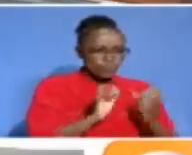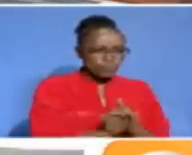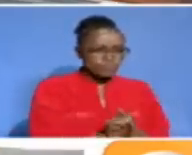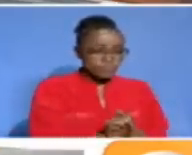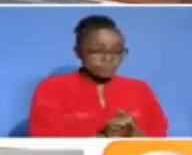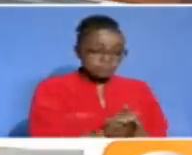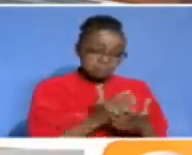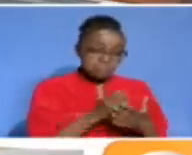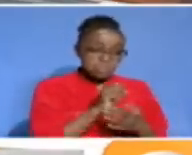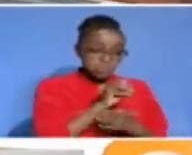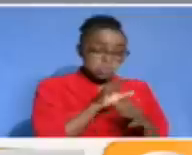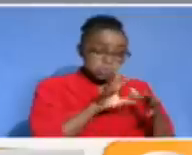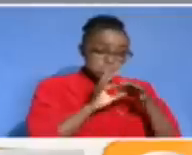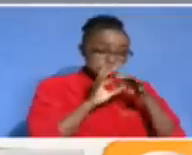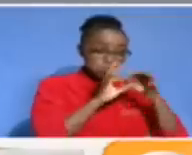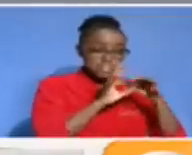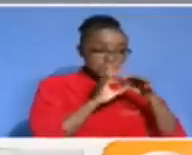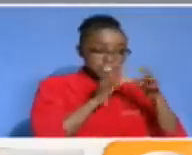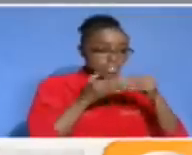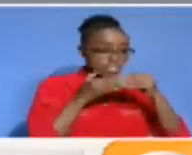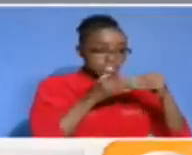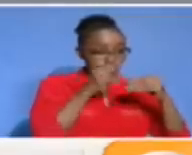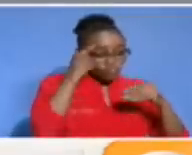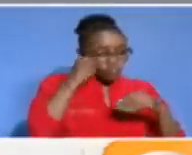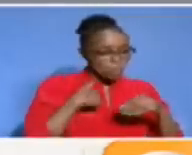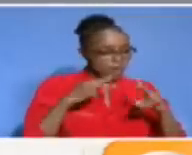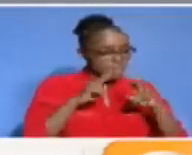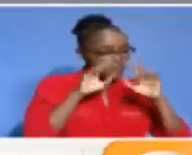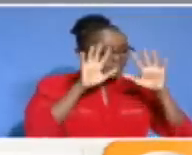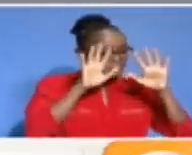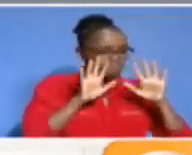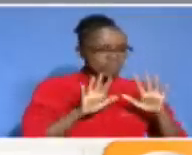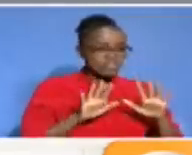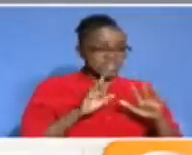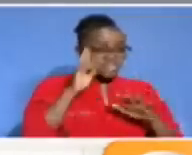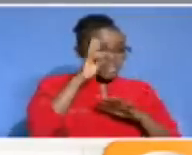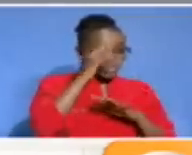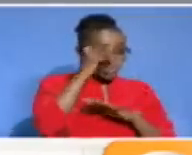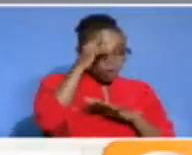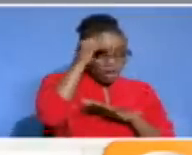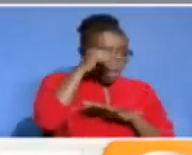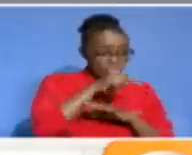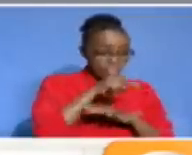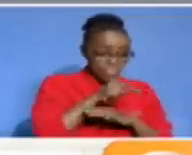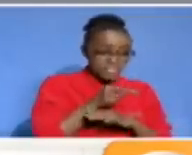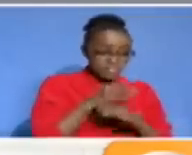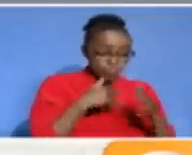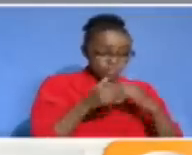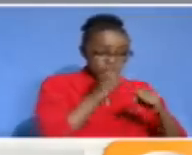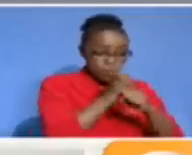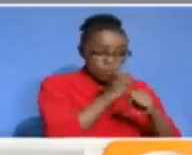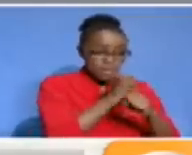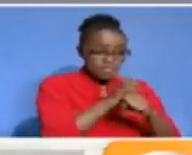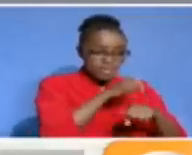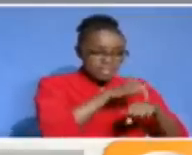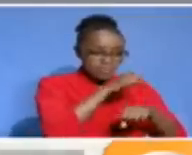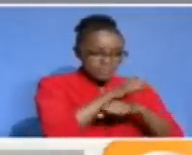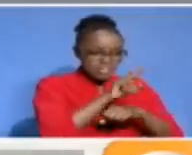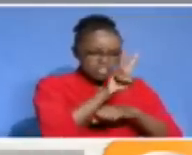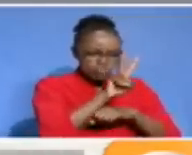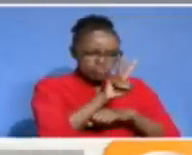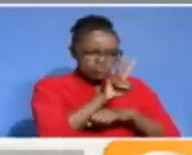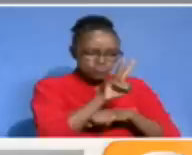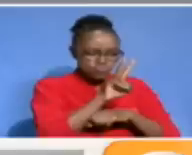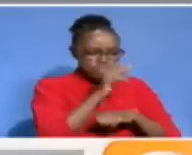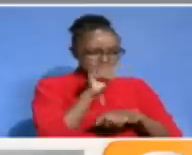So coordination and leadership for me is crucial. Yeah. And that's what we have learned in this exercise. During these last 2 days,